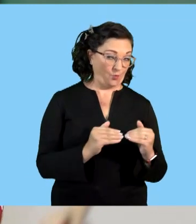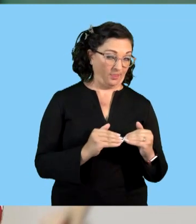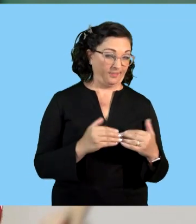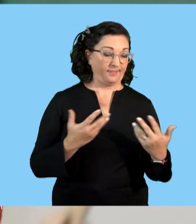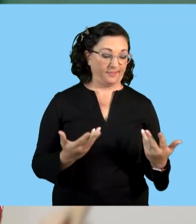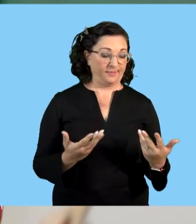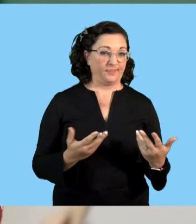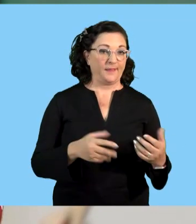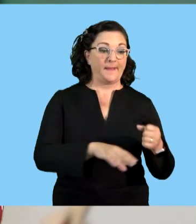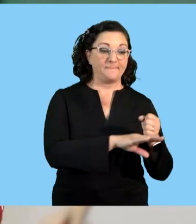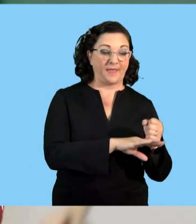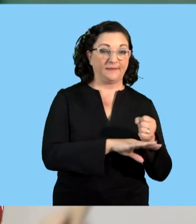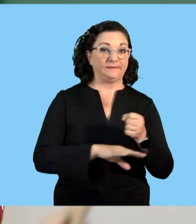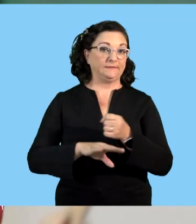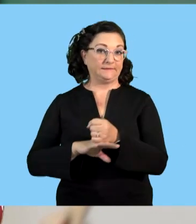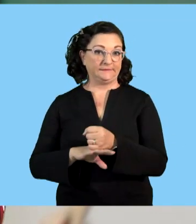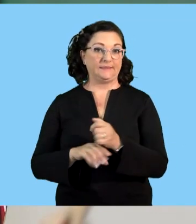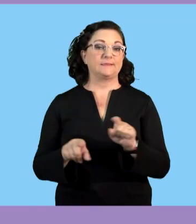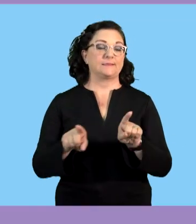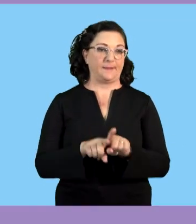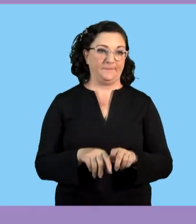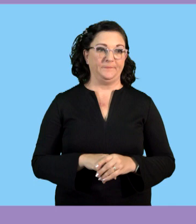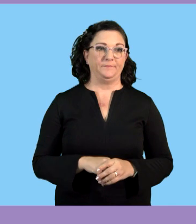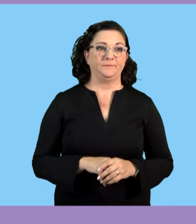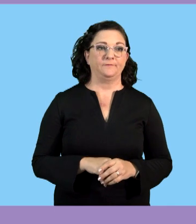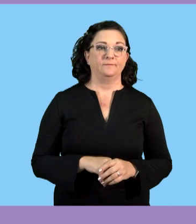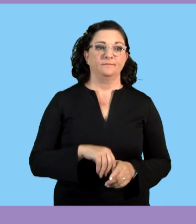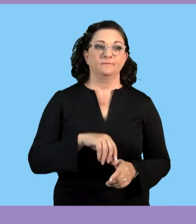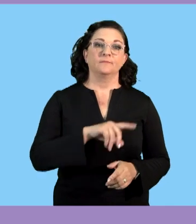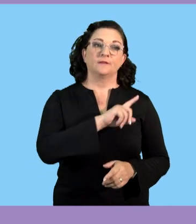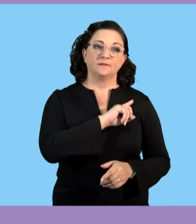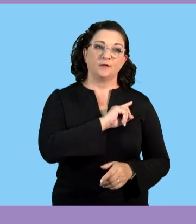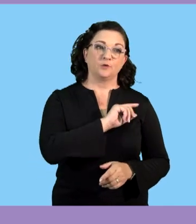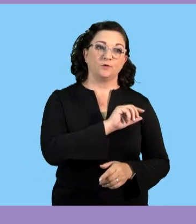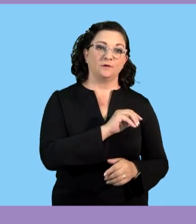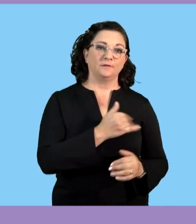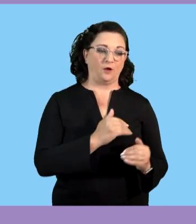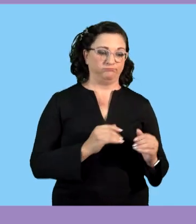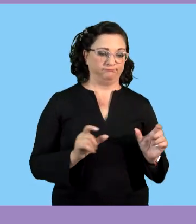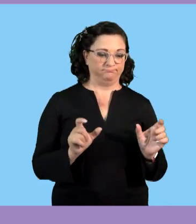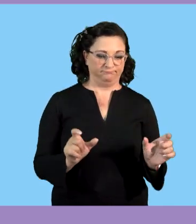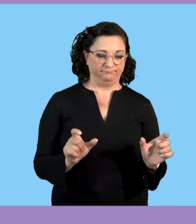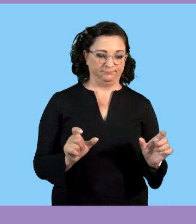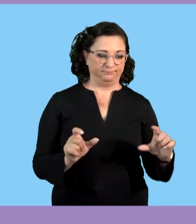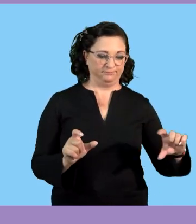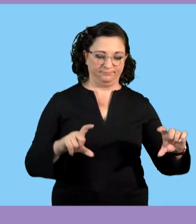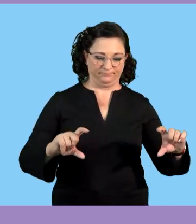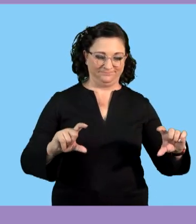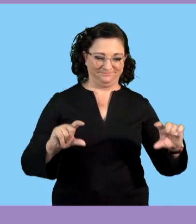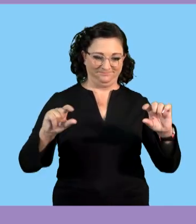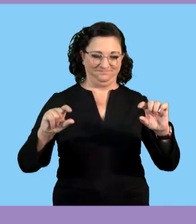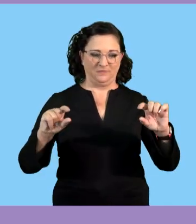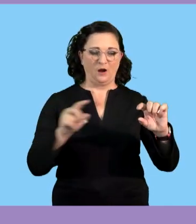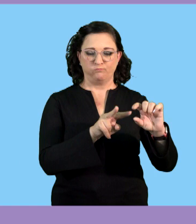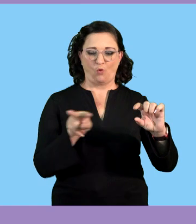the powers are equals to each other, and the bases are the same. This means that the exponents are also equal.